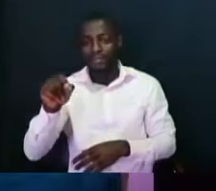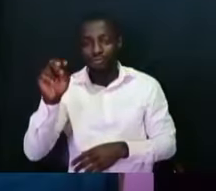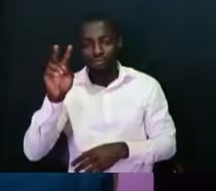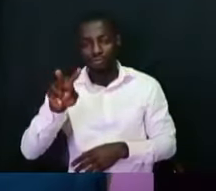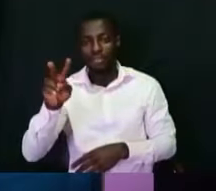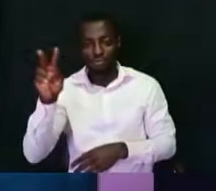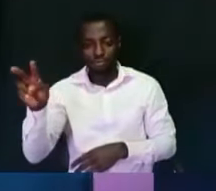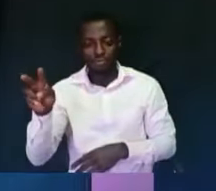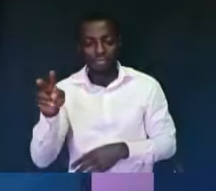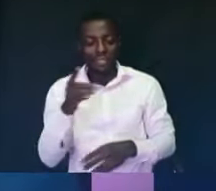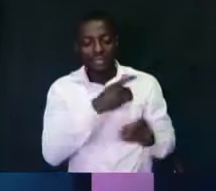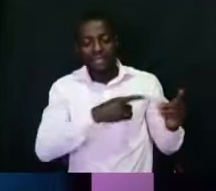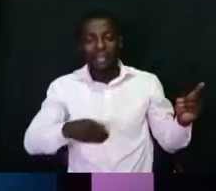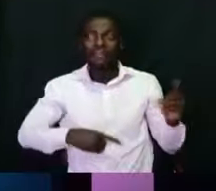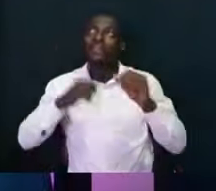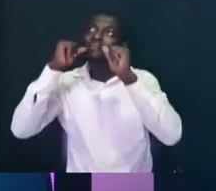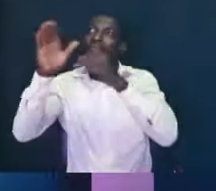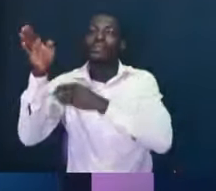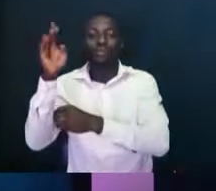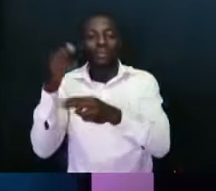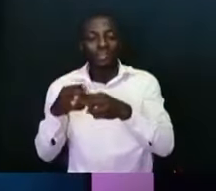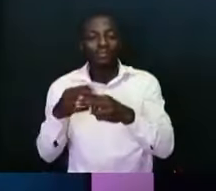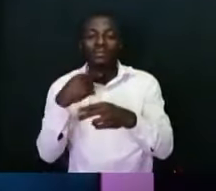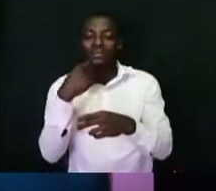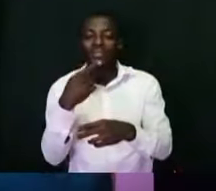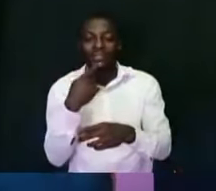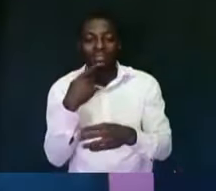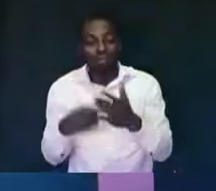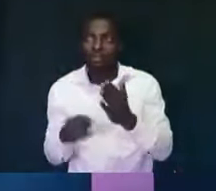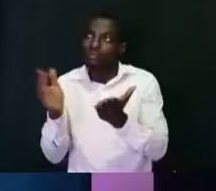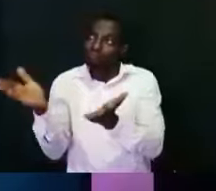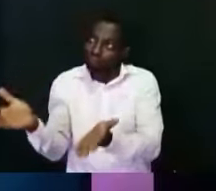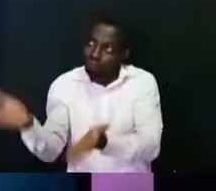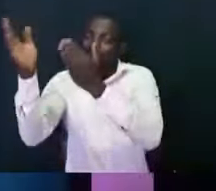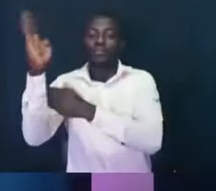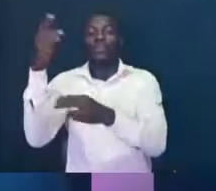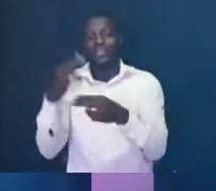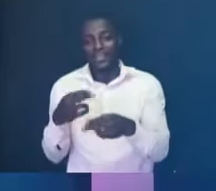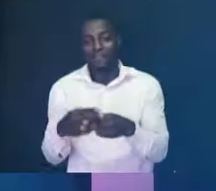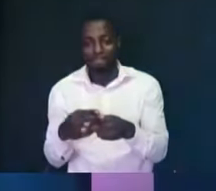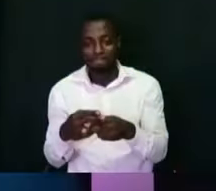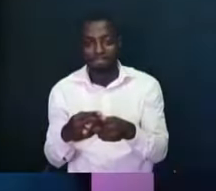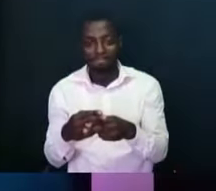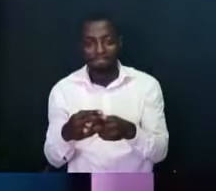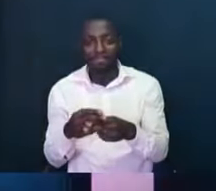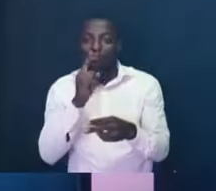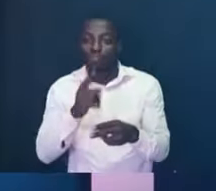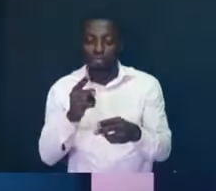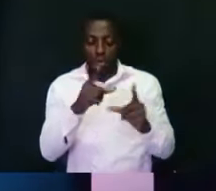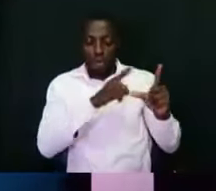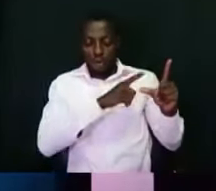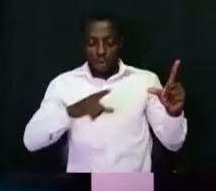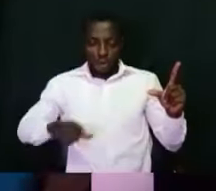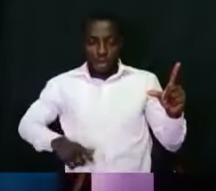2 Samuel 22:32. He blessed the name of the Lord. He lifted him up. The Lord our rock.